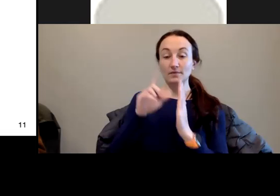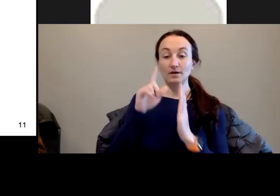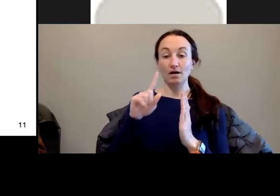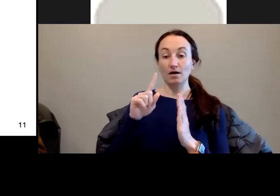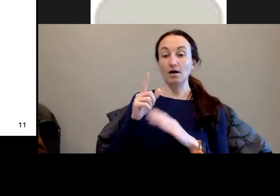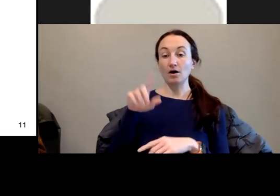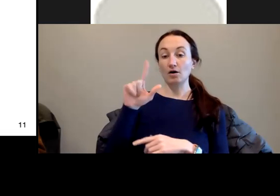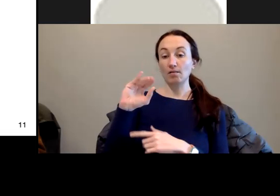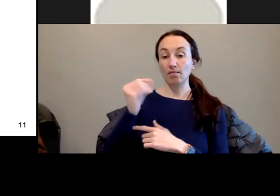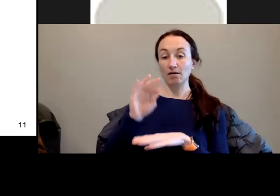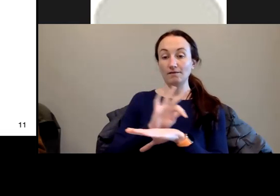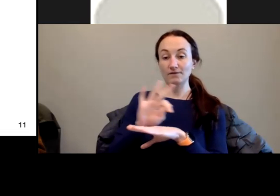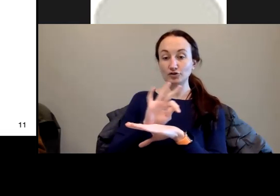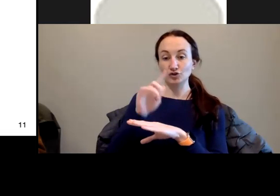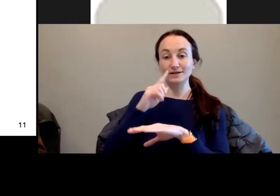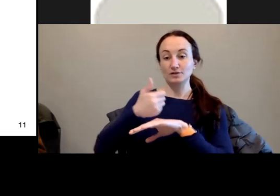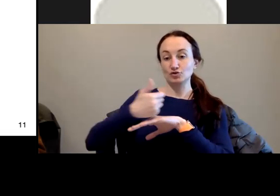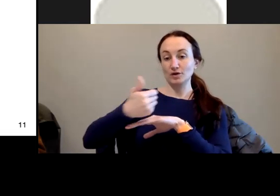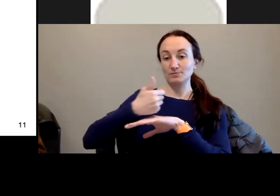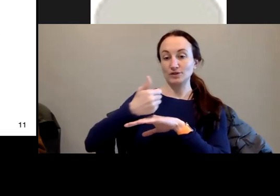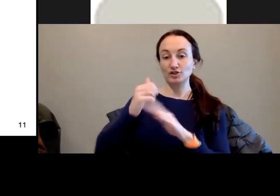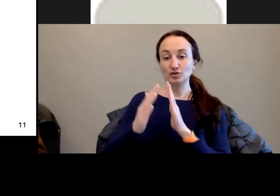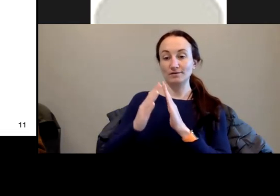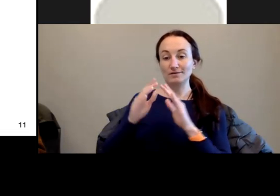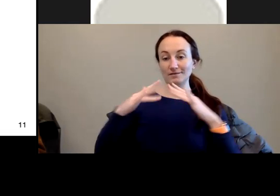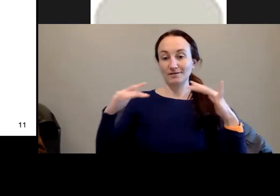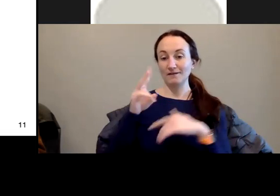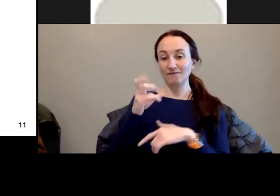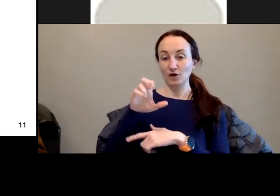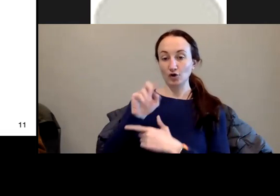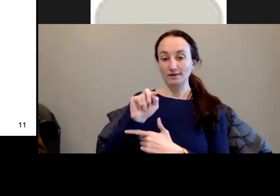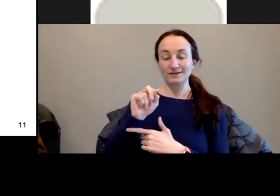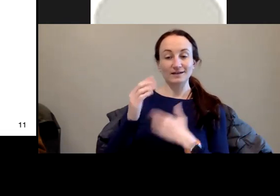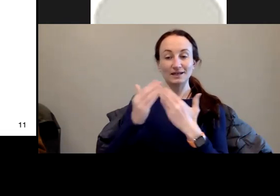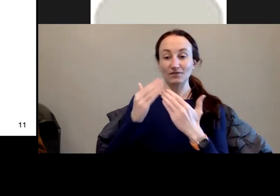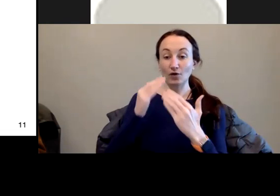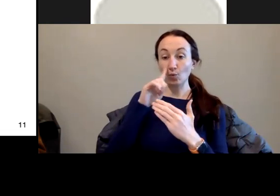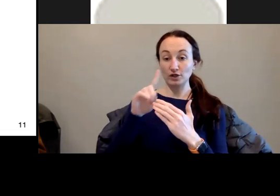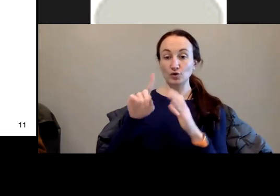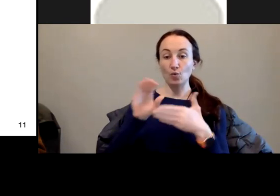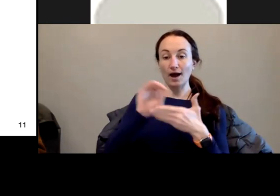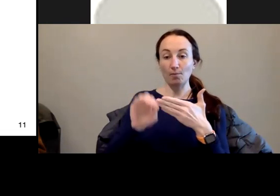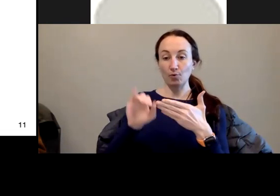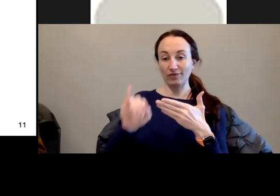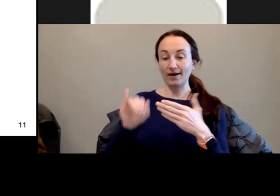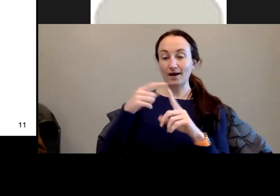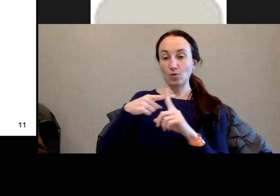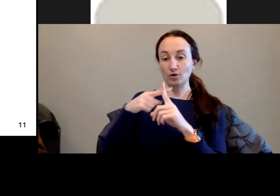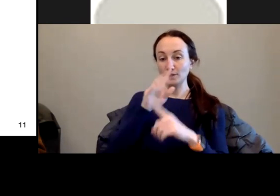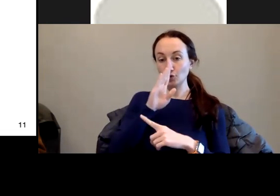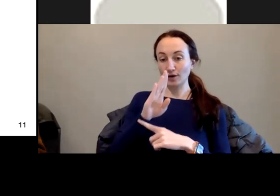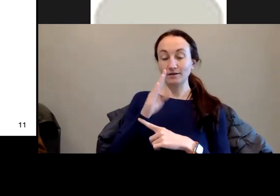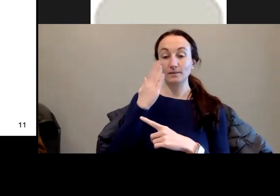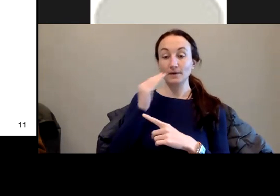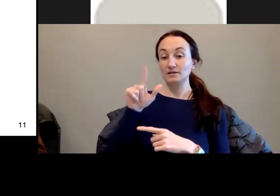is rotation translation invariant, even though we kind of output this coordinate directly. And because our